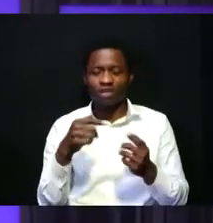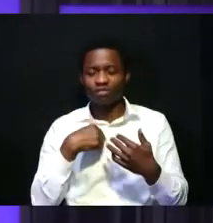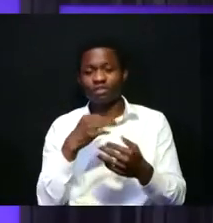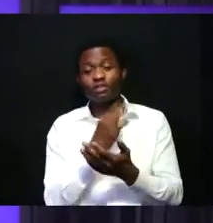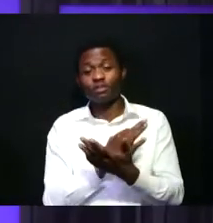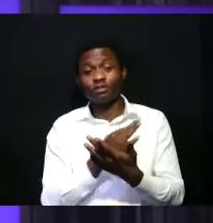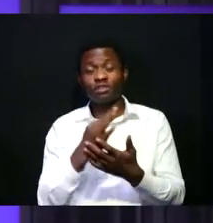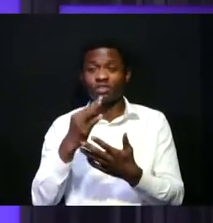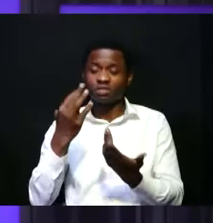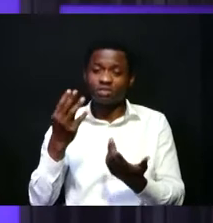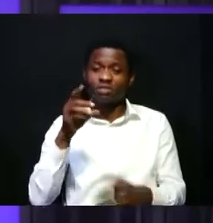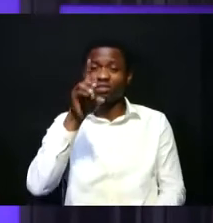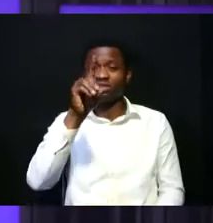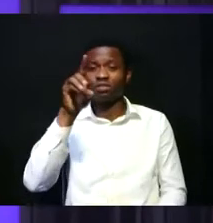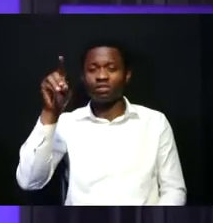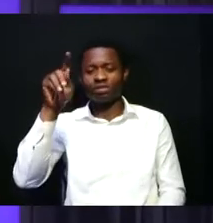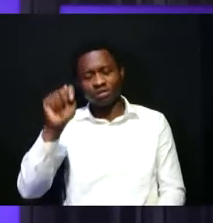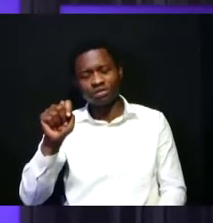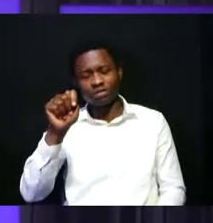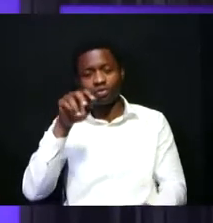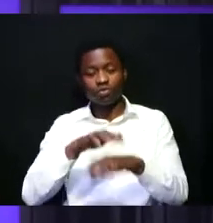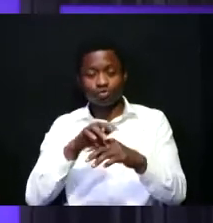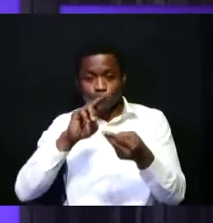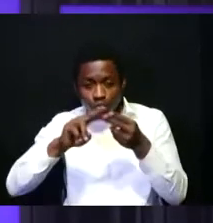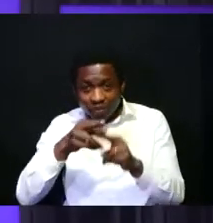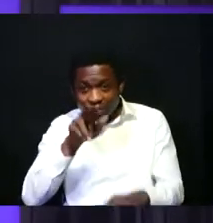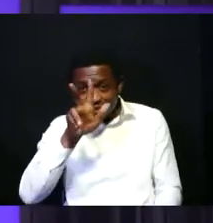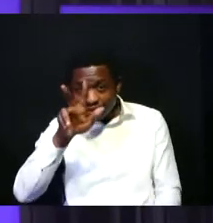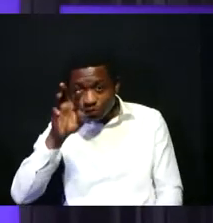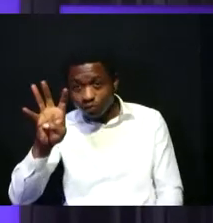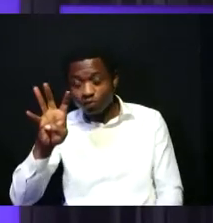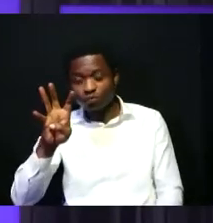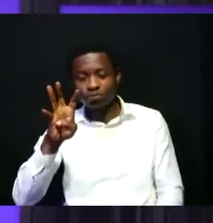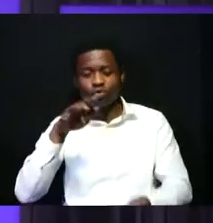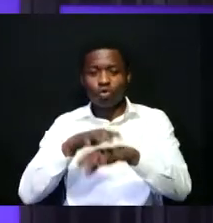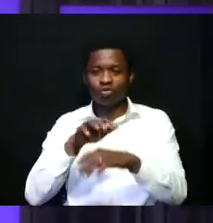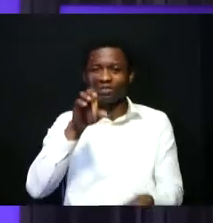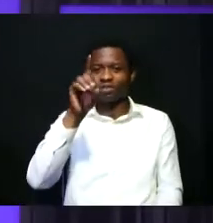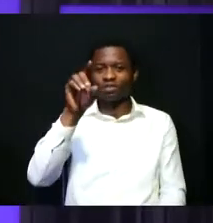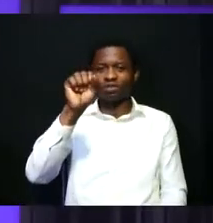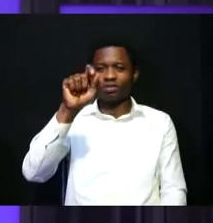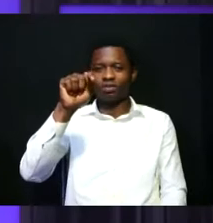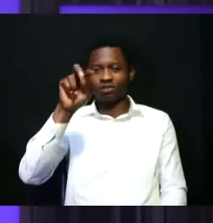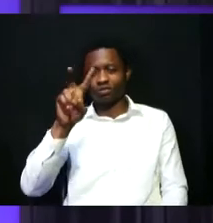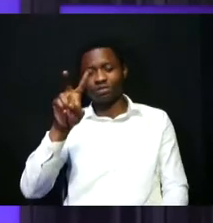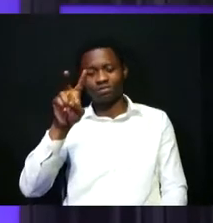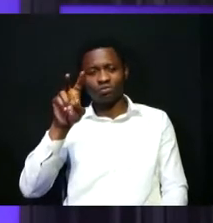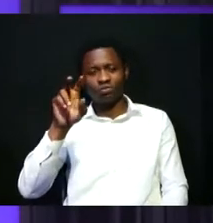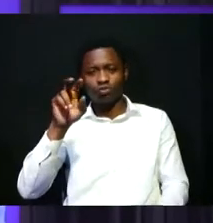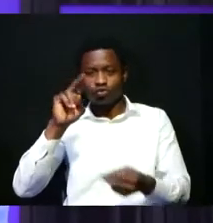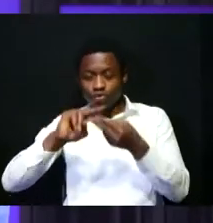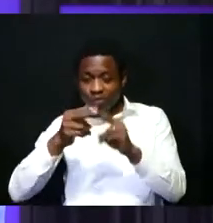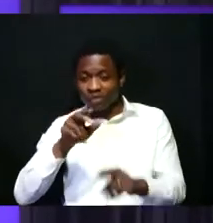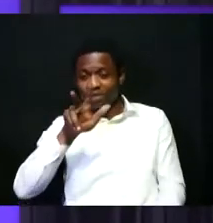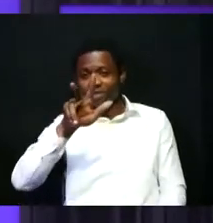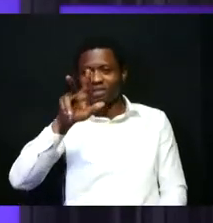free-to-air digital terrestrial platform on channel 34. We are also on DSTV, channel 367, and